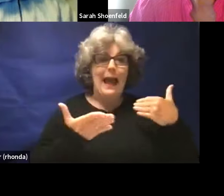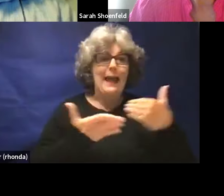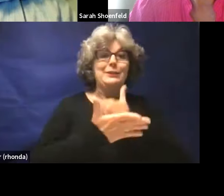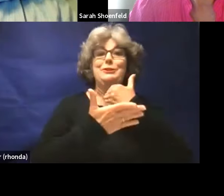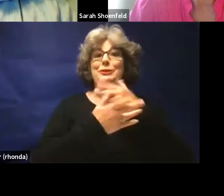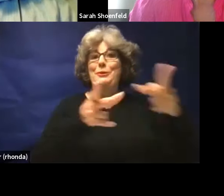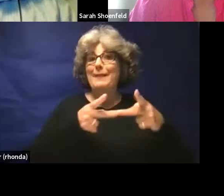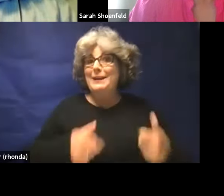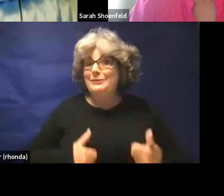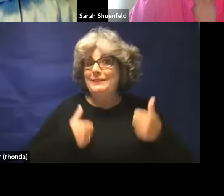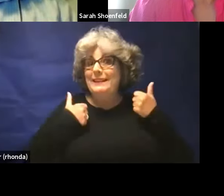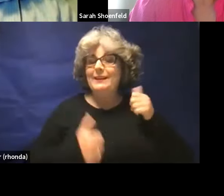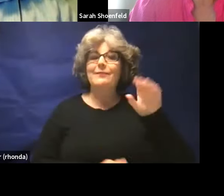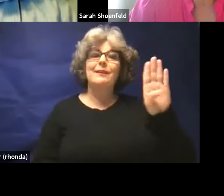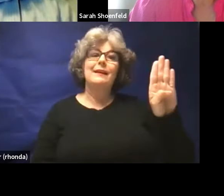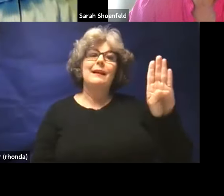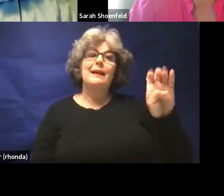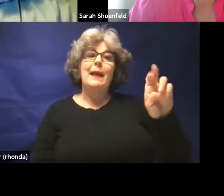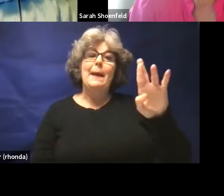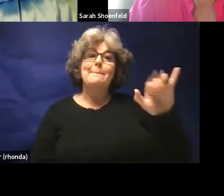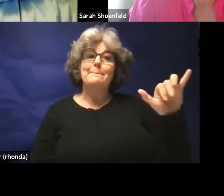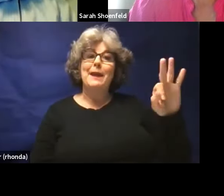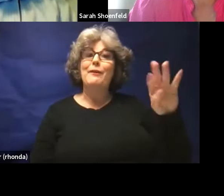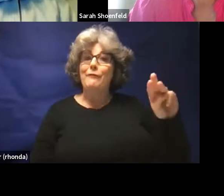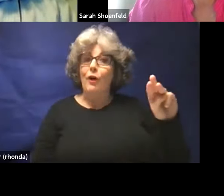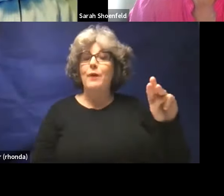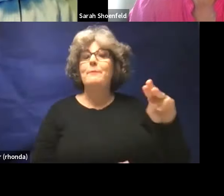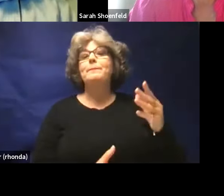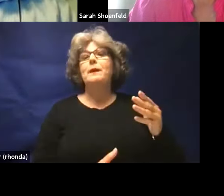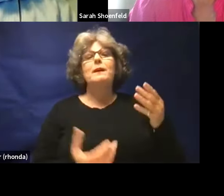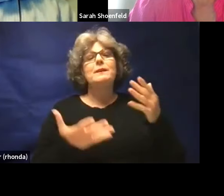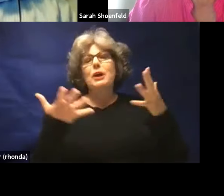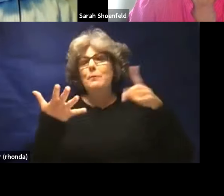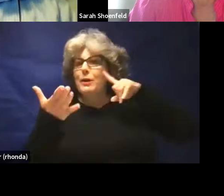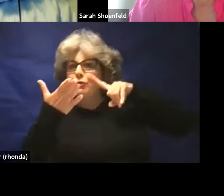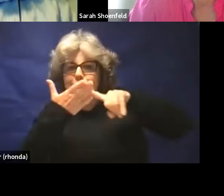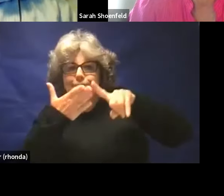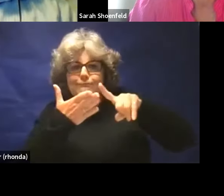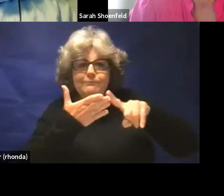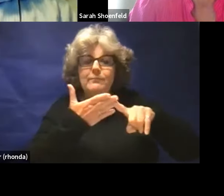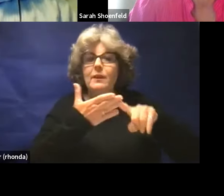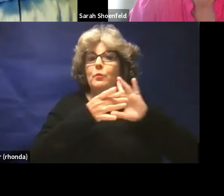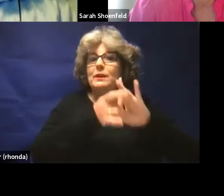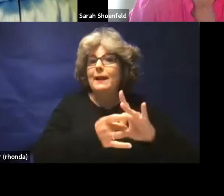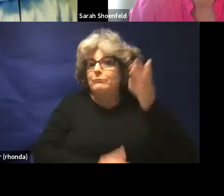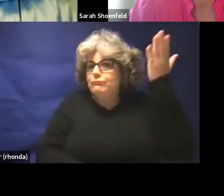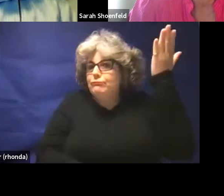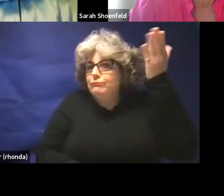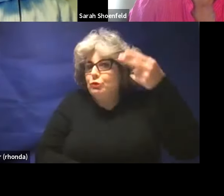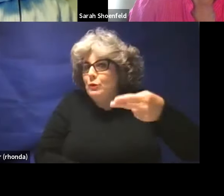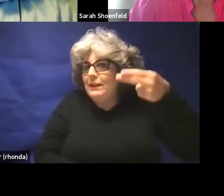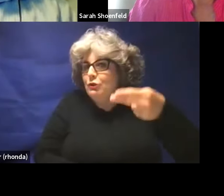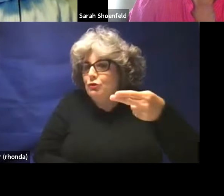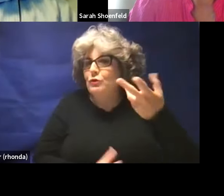Brand new place to live. So you can, there's so much digging to do in these oral histories that don't necessarily,